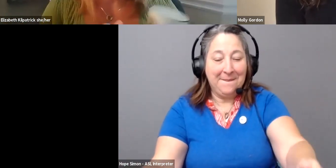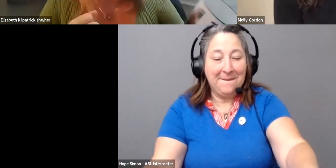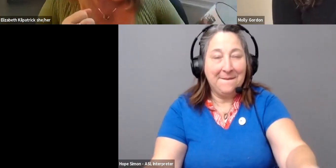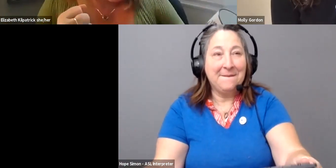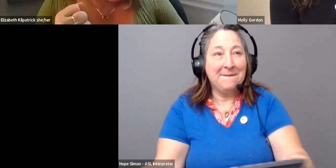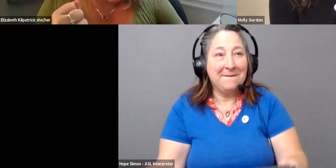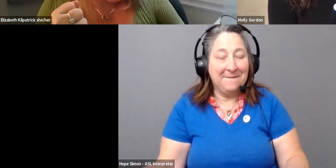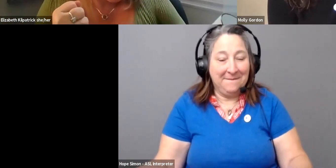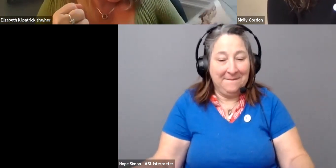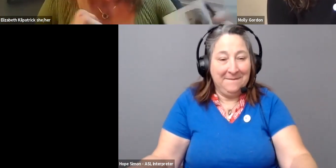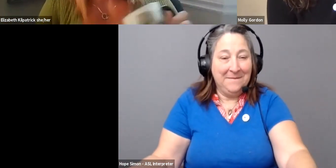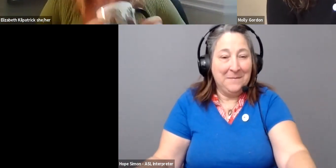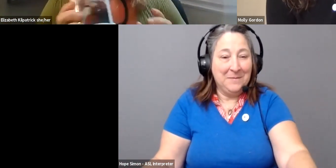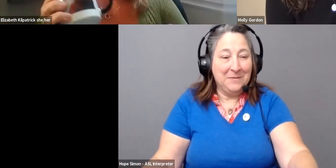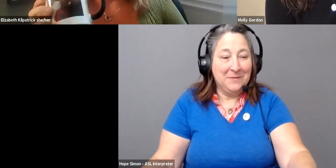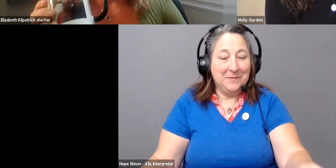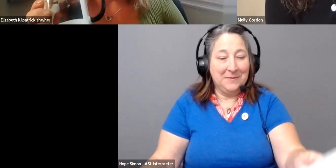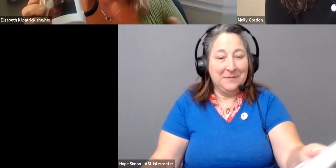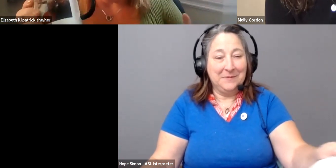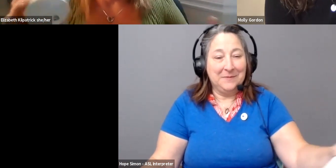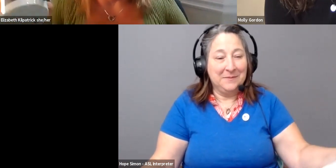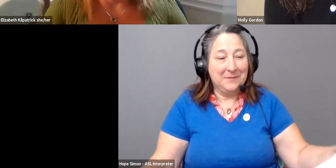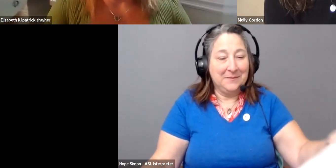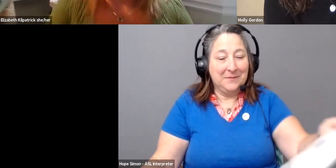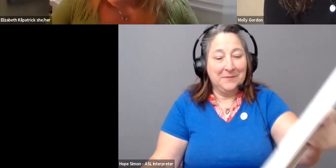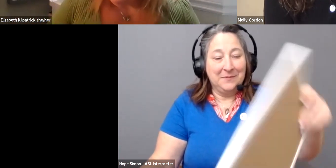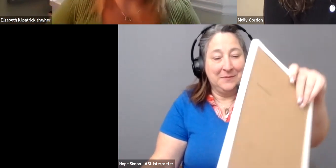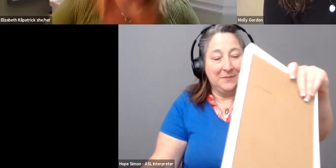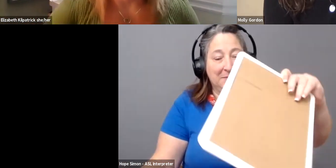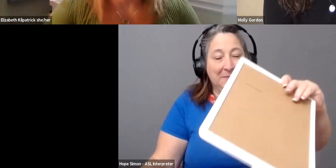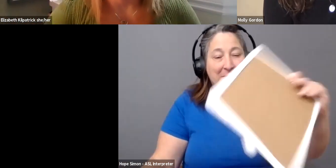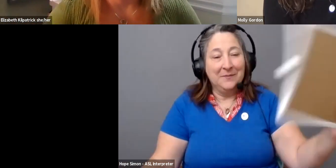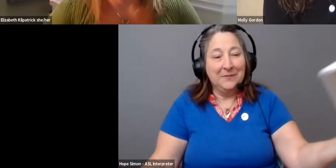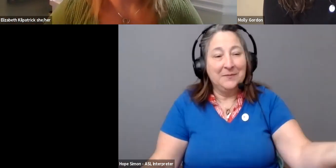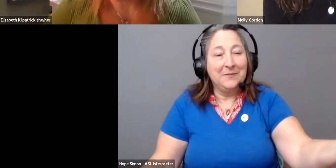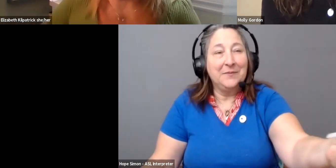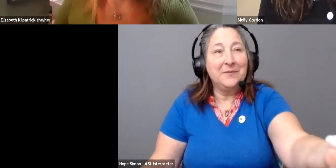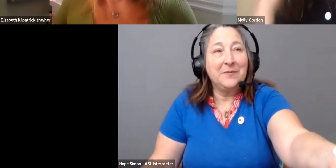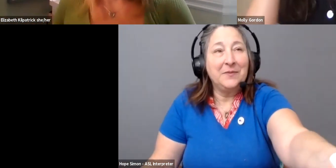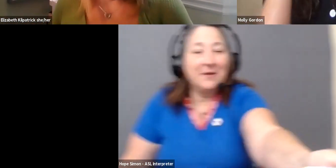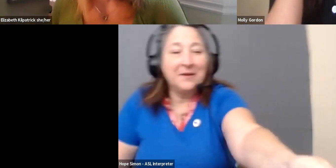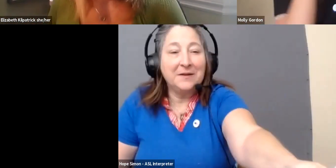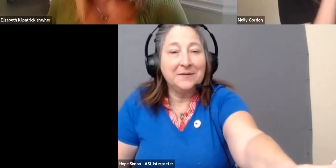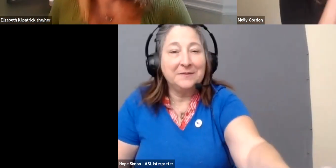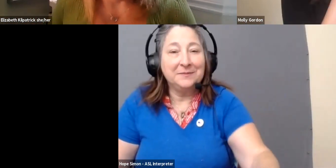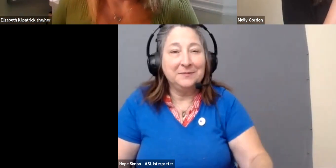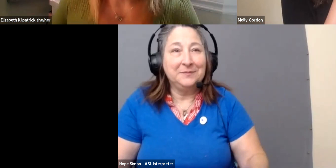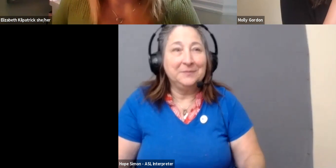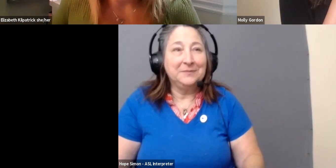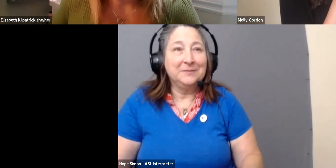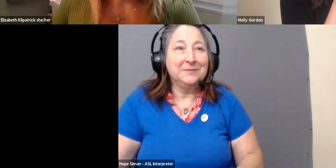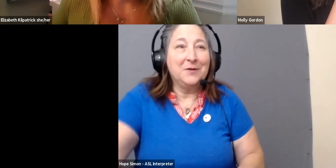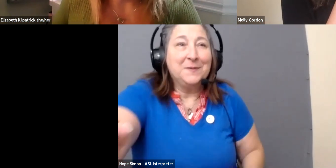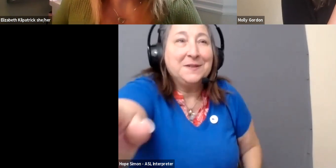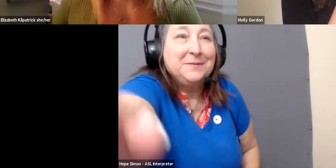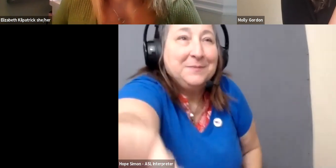I felt bad throwing it away. I had a really great weird shoe that he had, but I must have thrown it away. That's what I was looking for to talk about